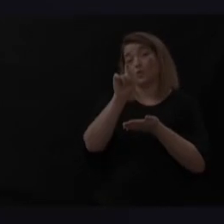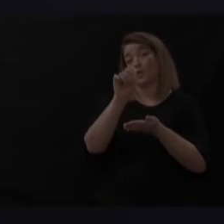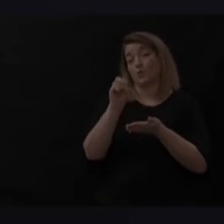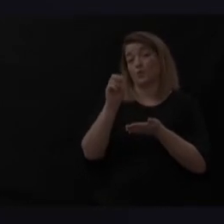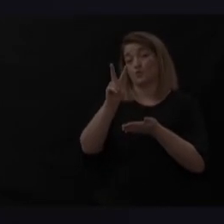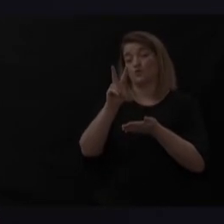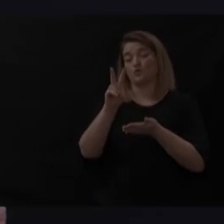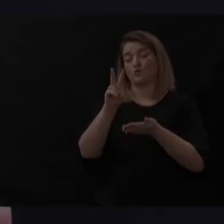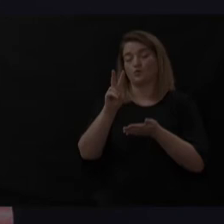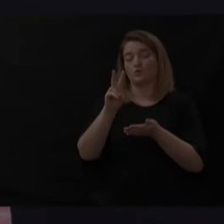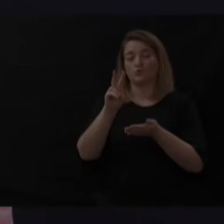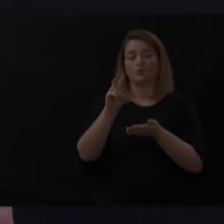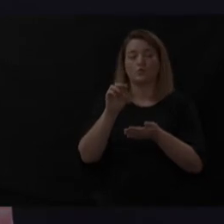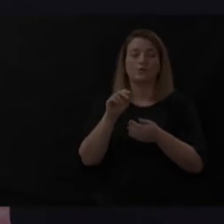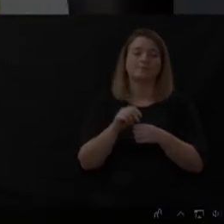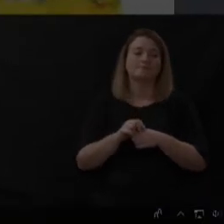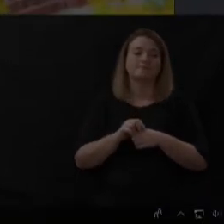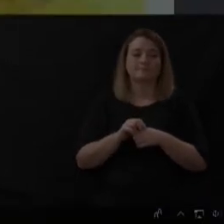picture of Marion.